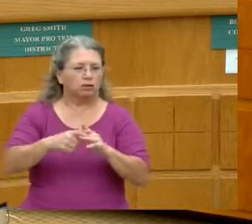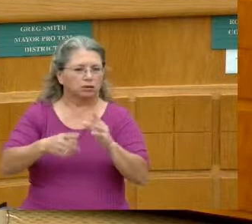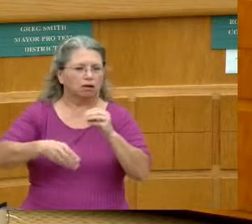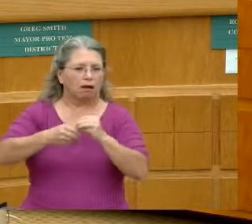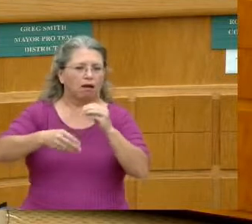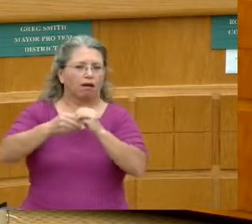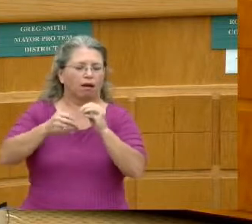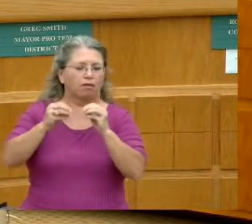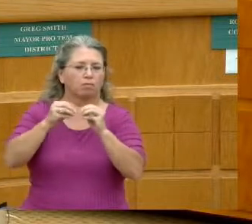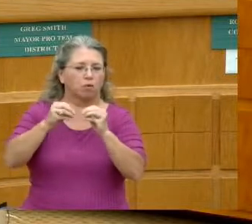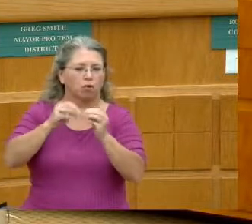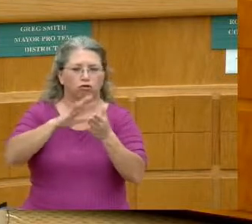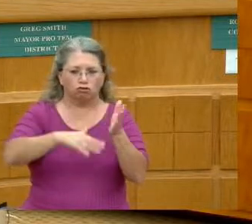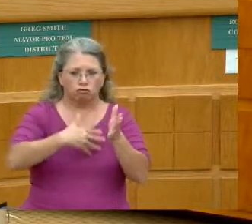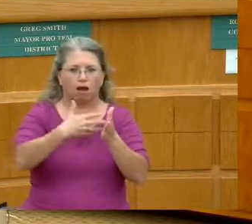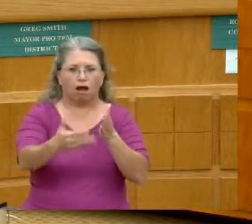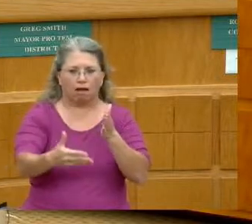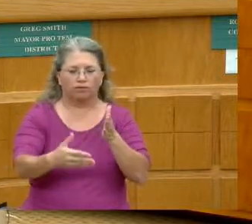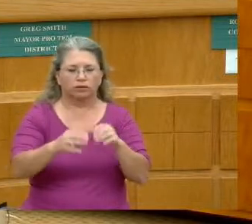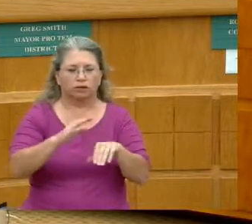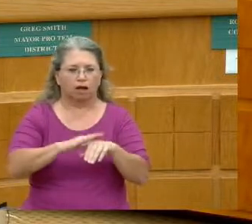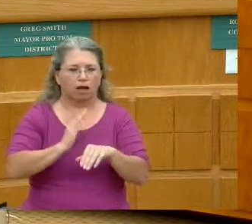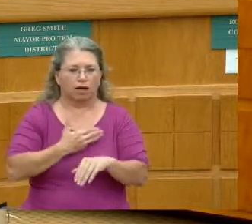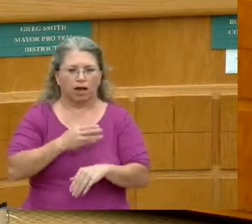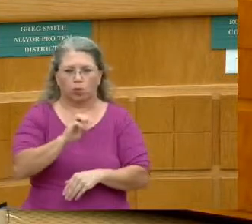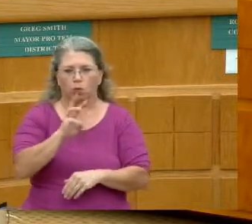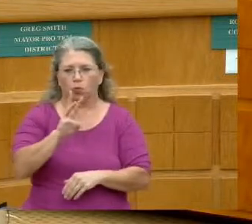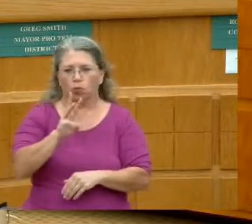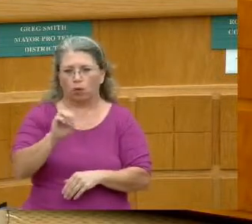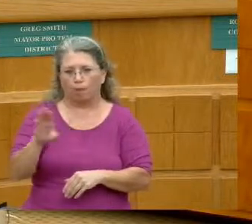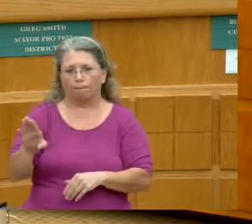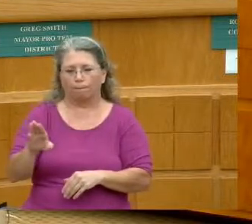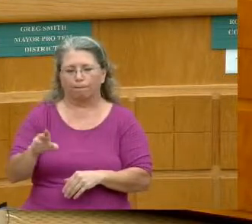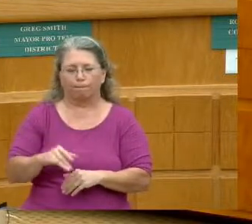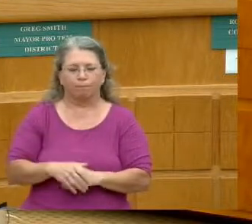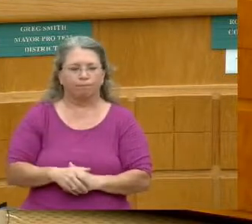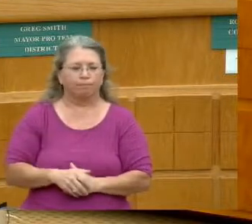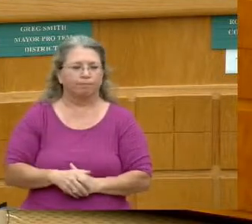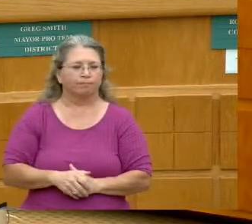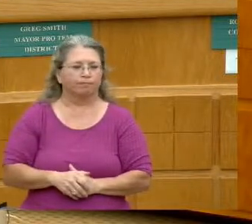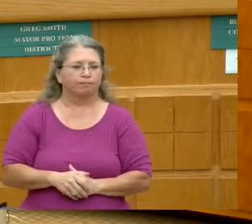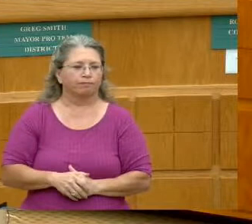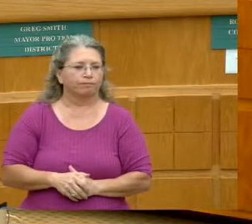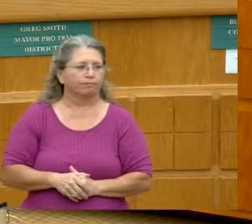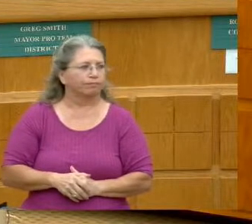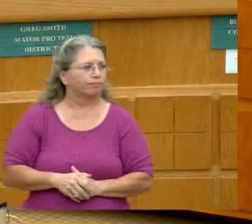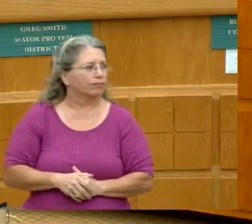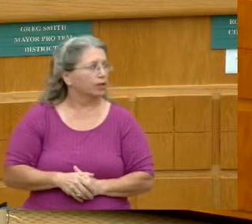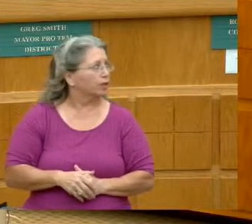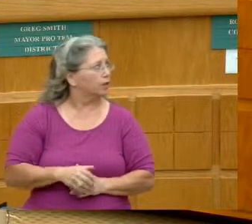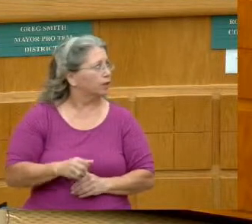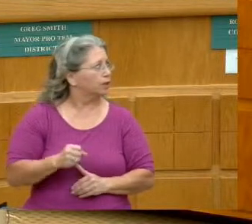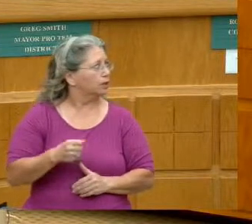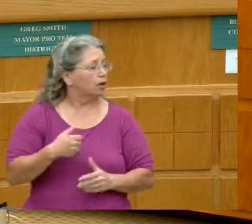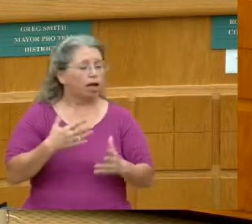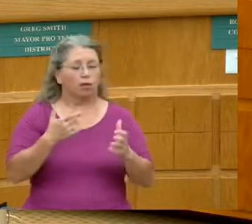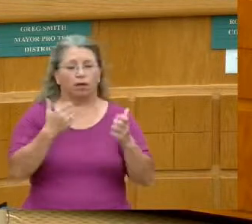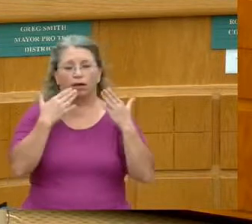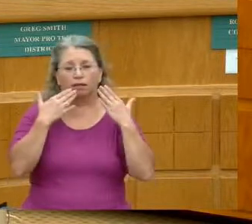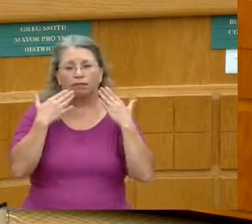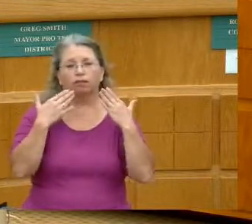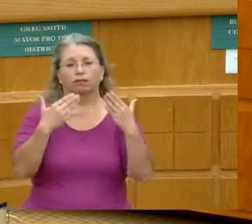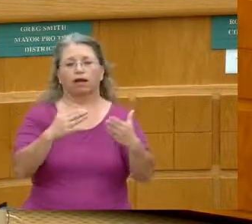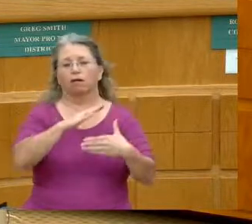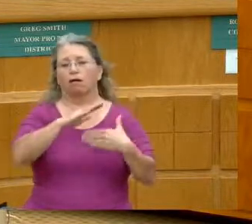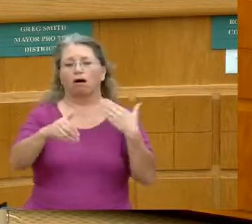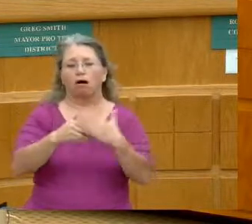that website in a report form for you to see, and some of the other ones that we make that we pull back. With that, I'd like to thank all the people